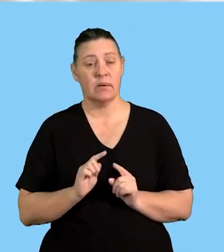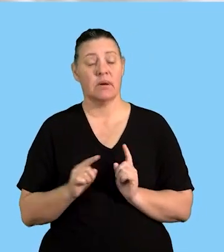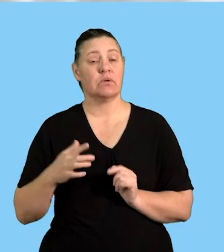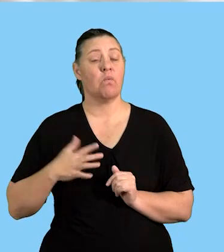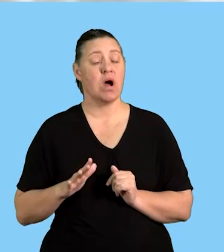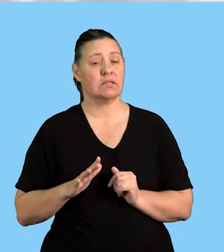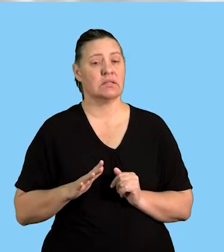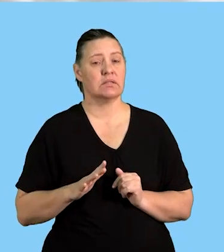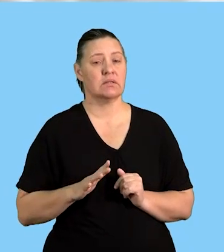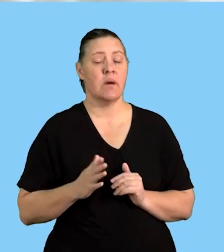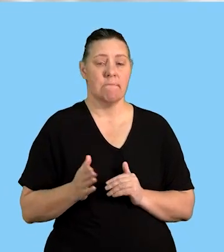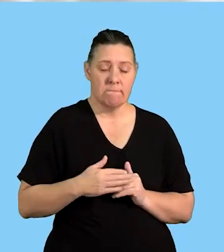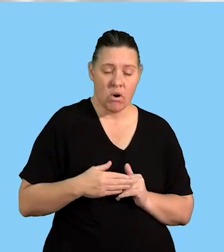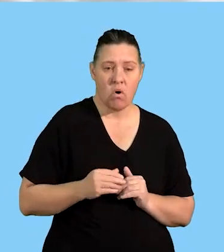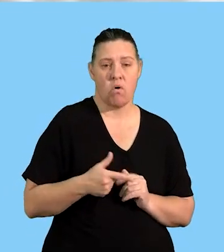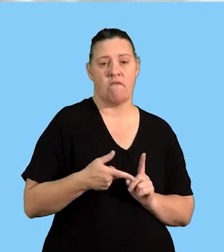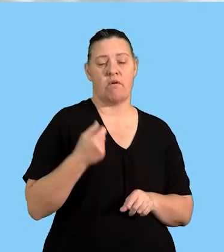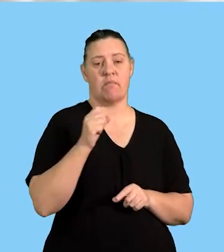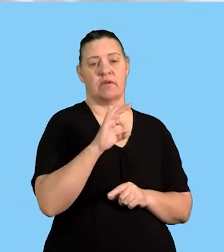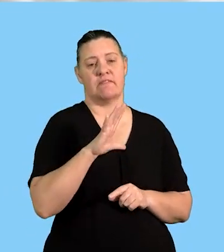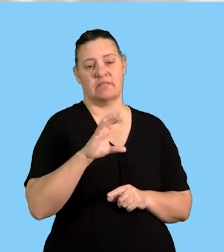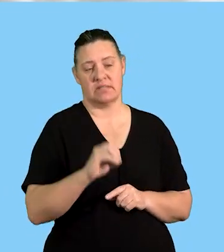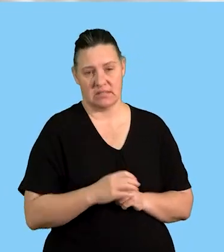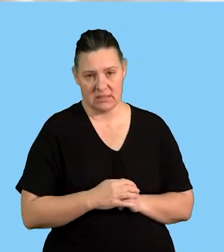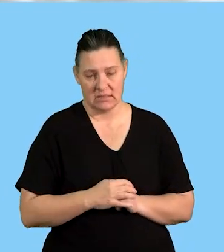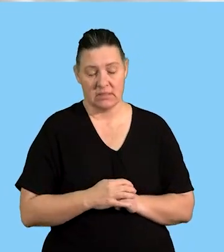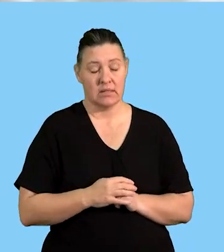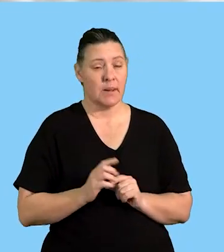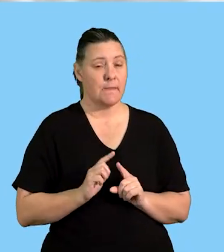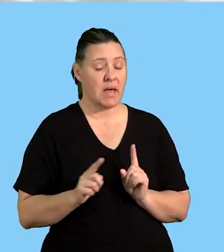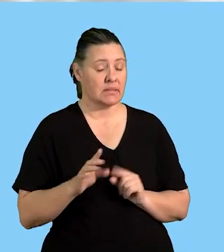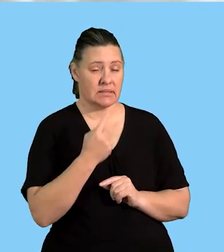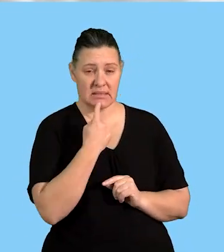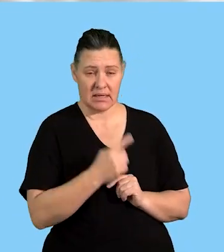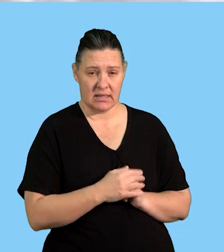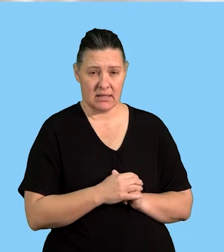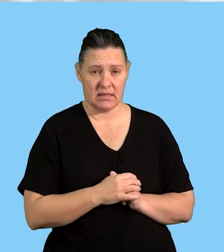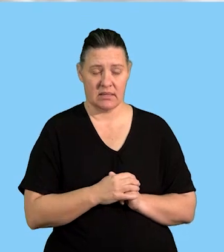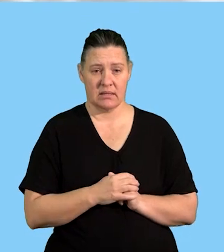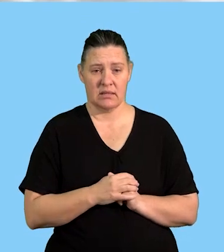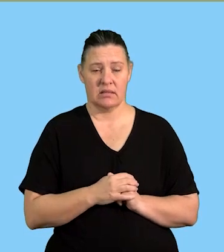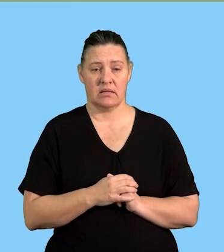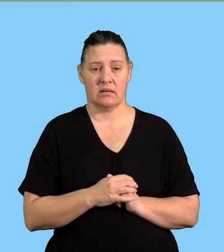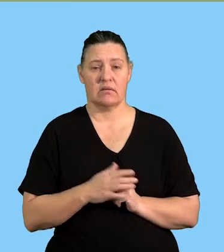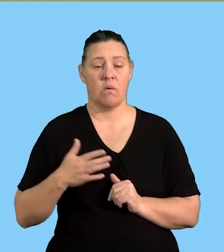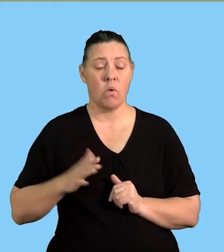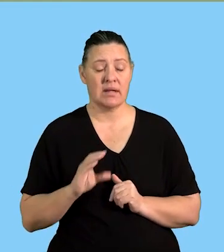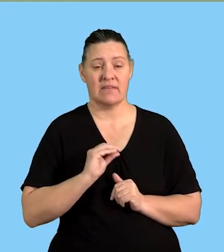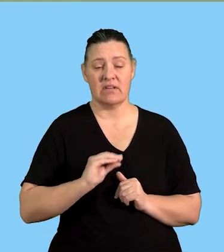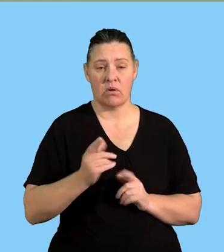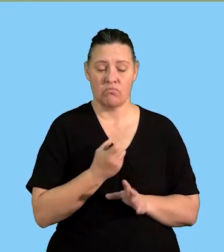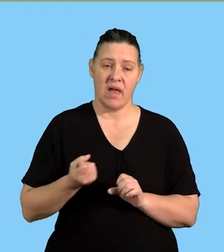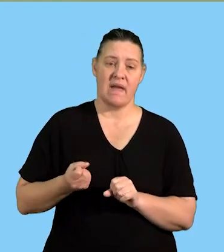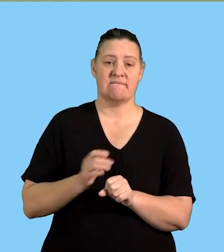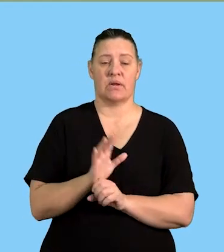wants to make more from the 350. However, he says he wants an investment that won't